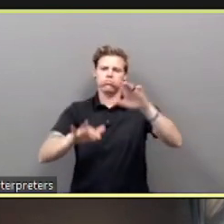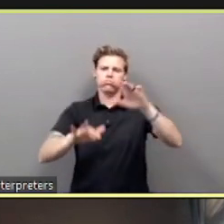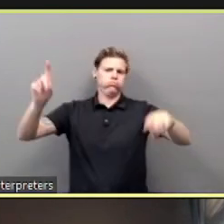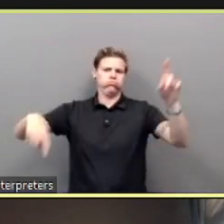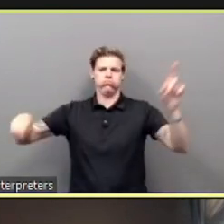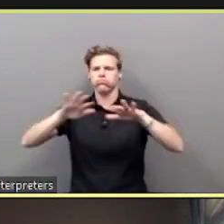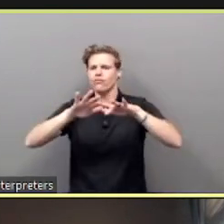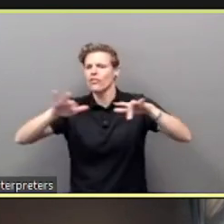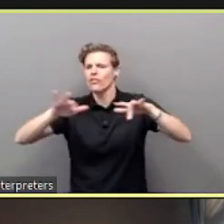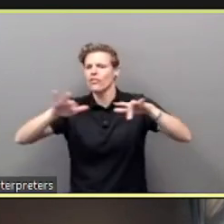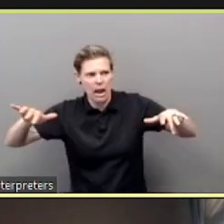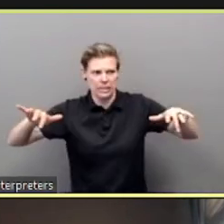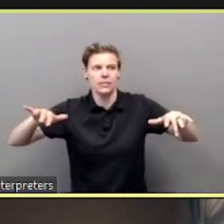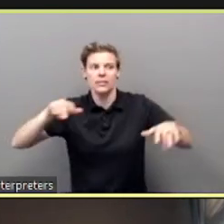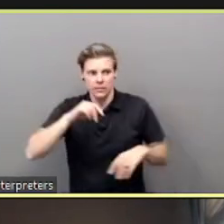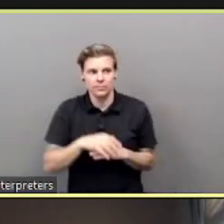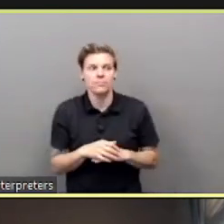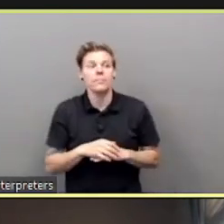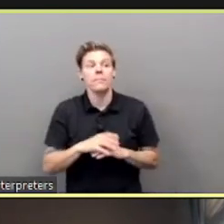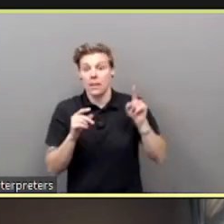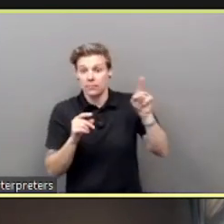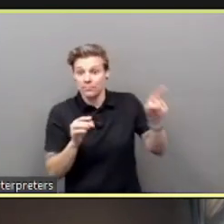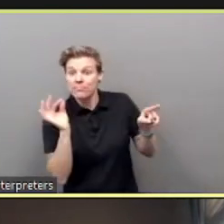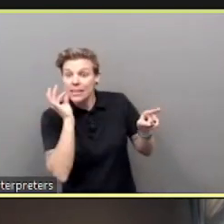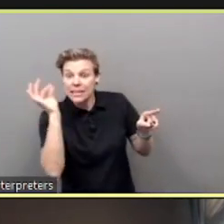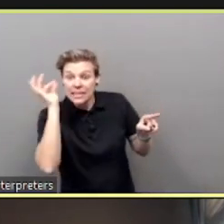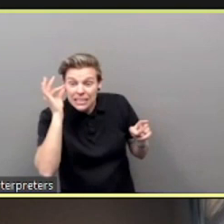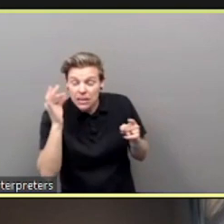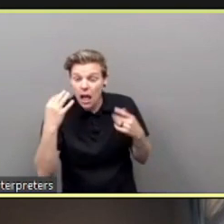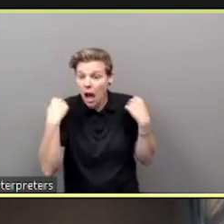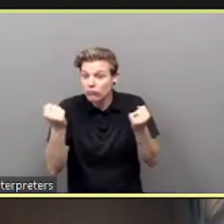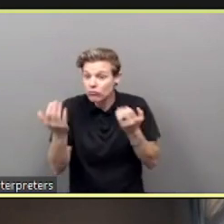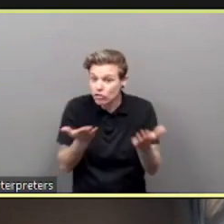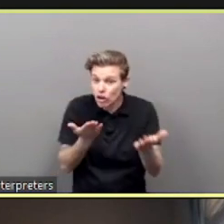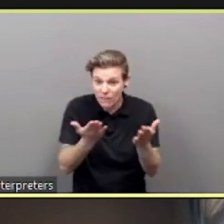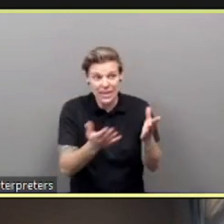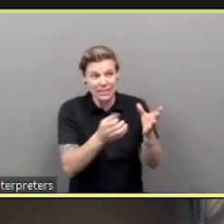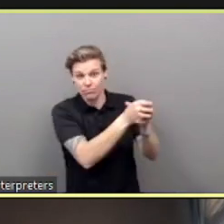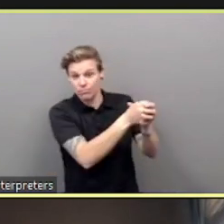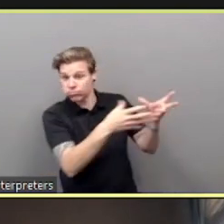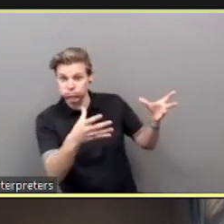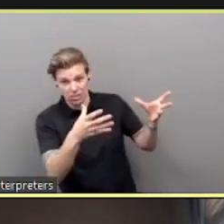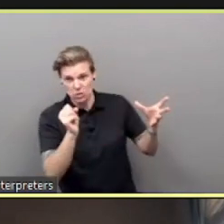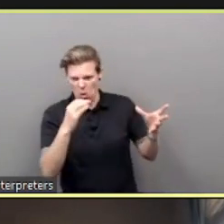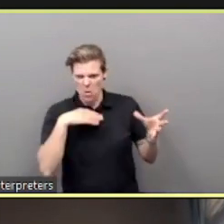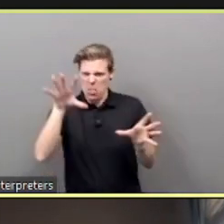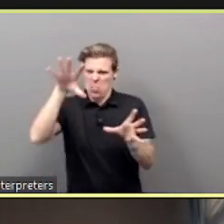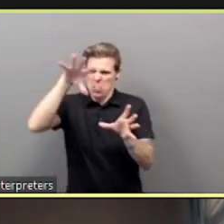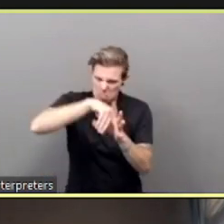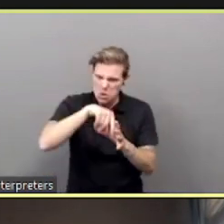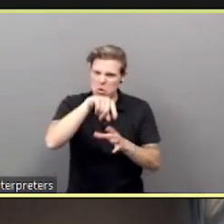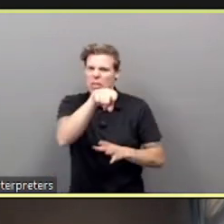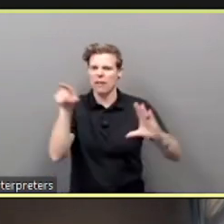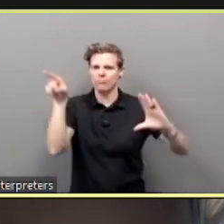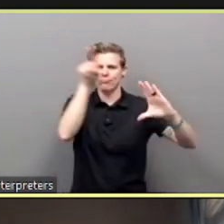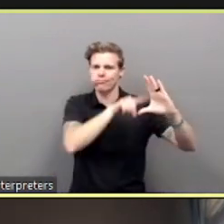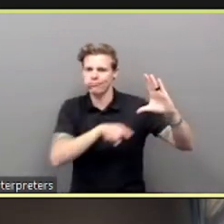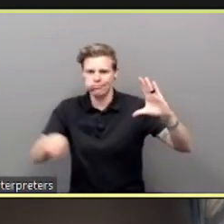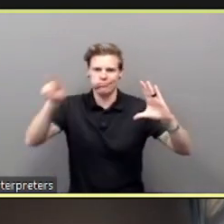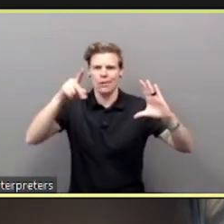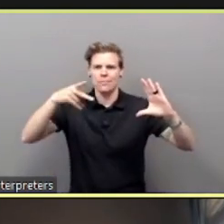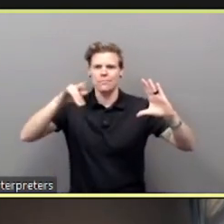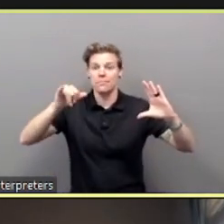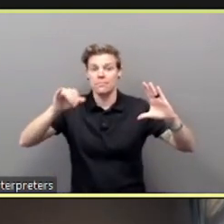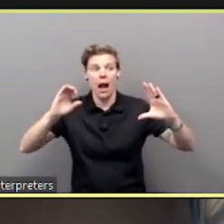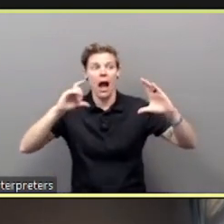5.2%. And then other public clinics, 3.1%. So keep it up, New Mexico. Sign up. TakeCareNewMexico.org is where you